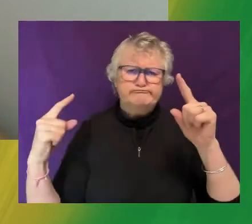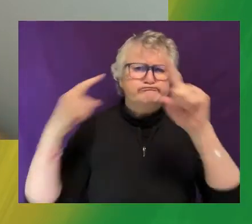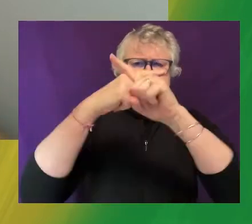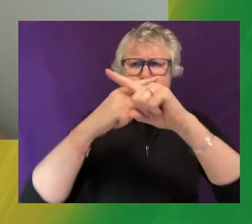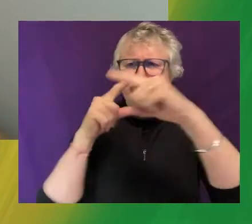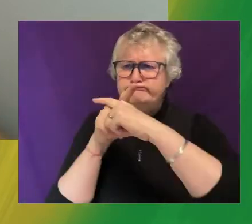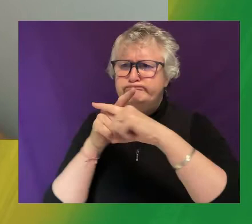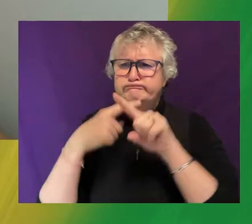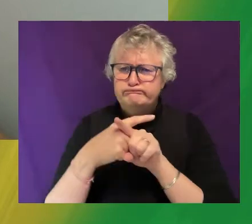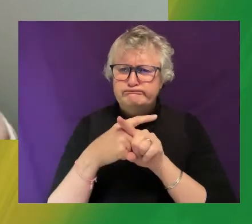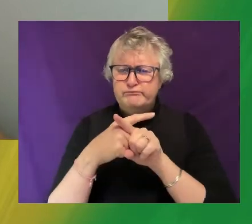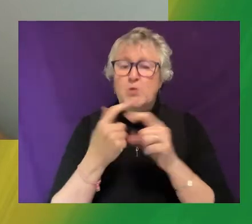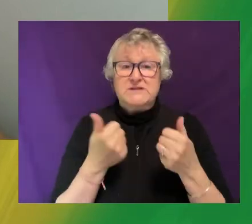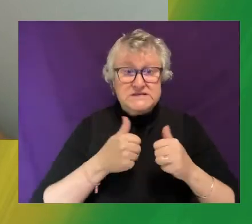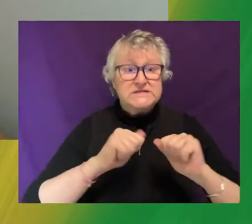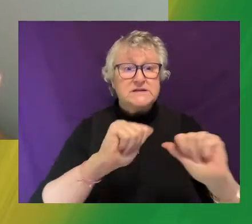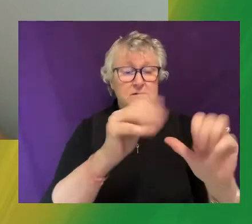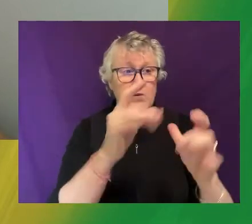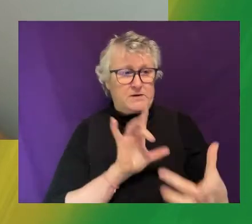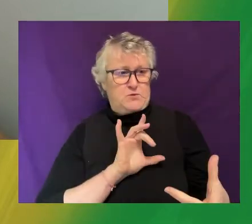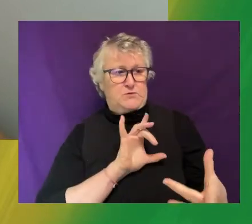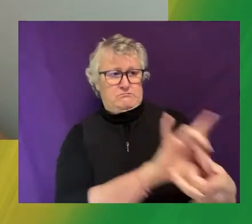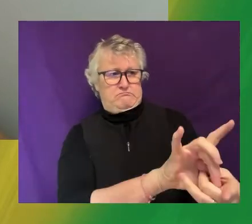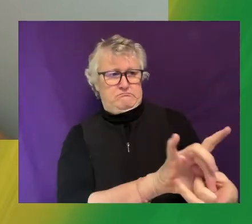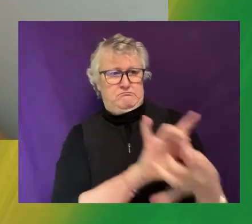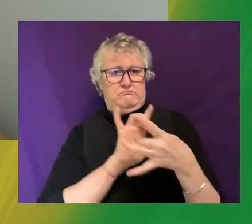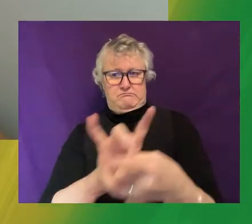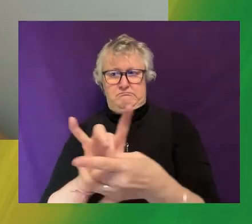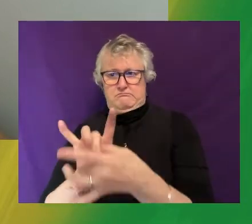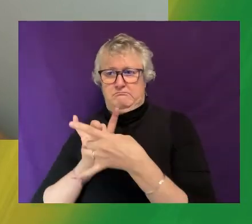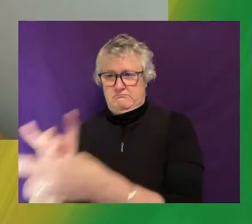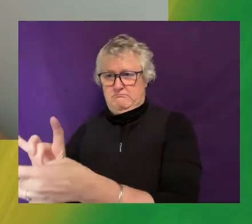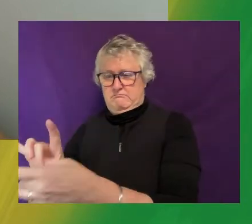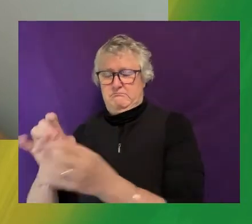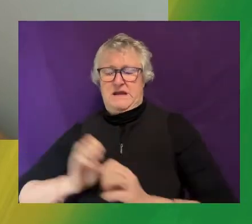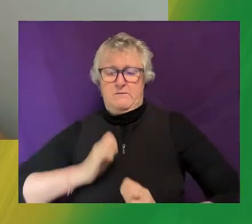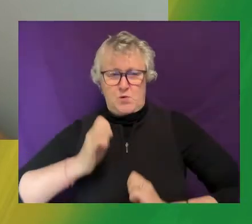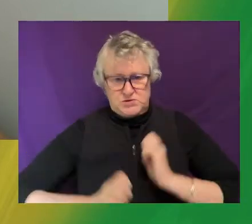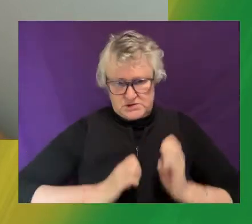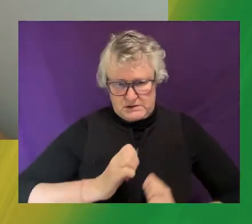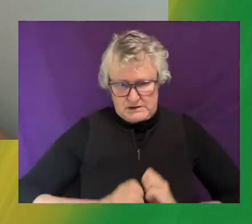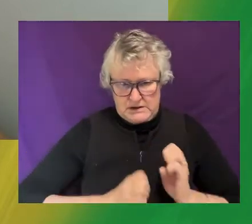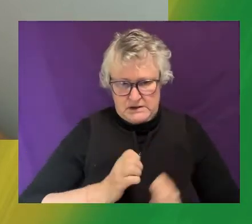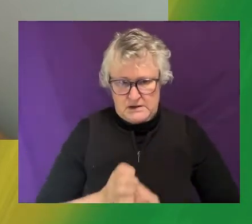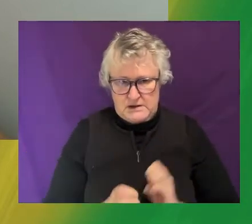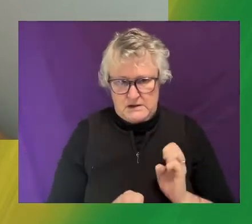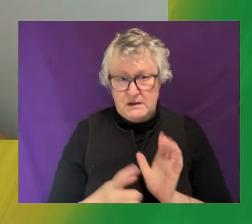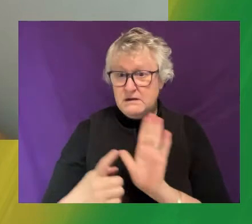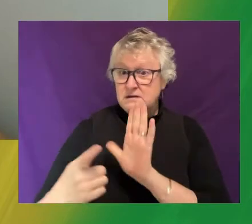emotionally. We may sense internal warnings, but we seldom heed them.